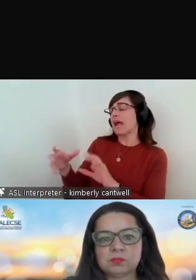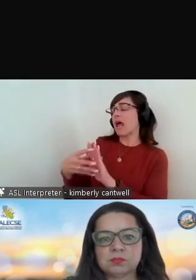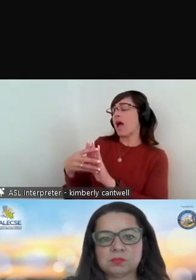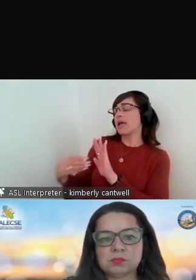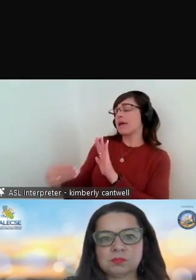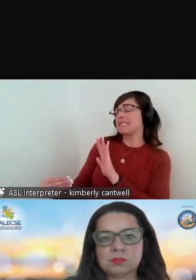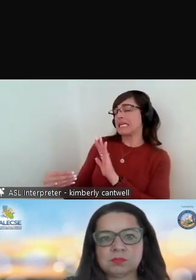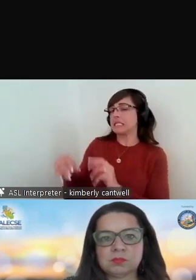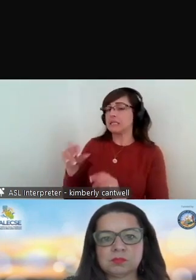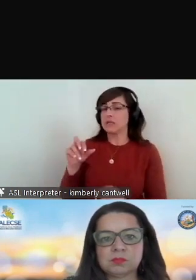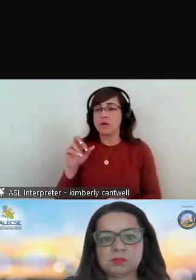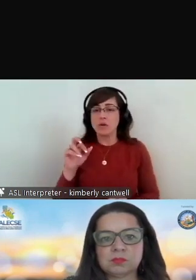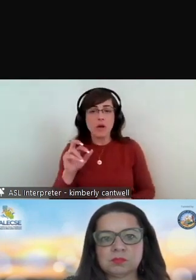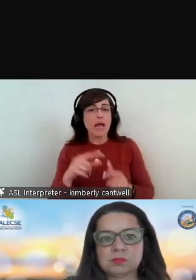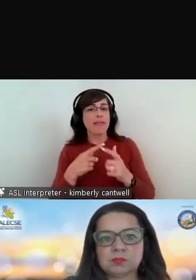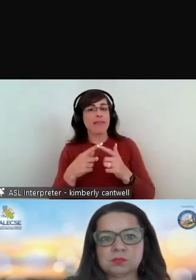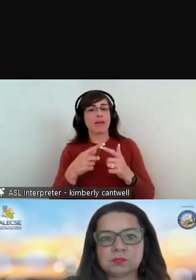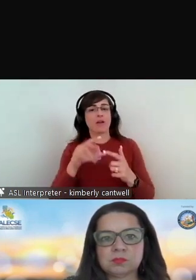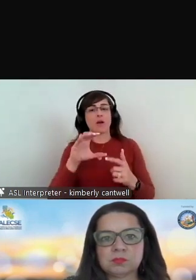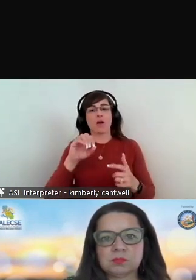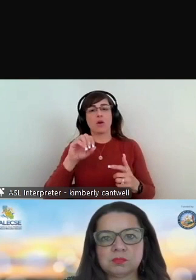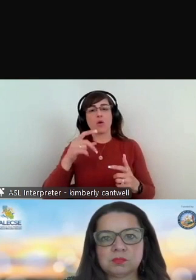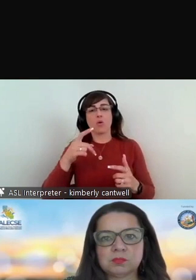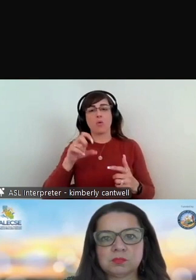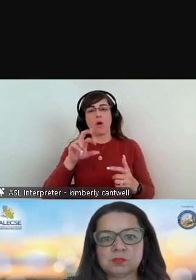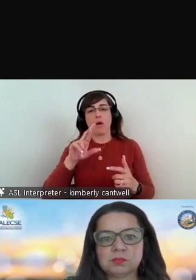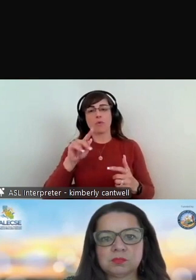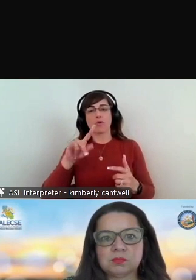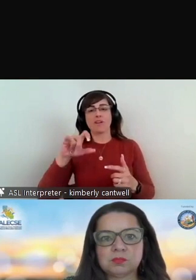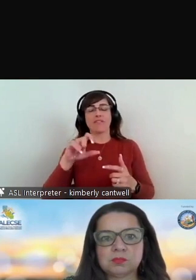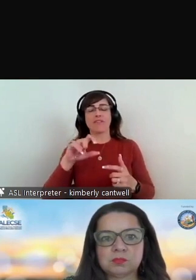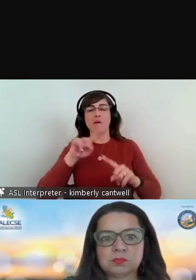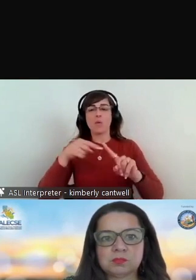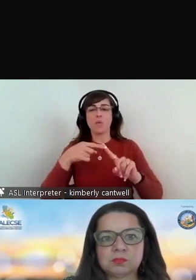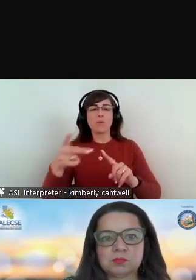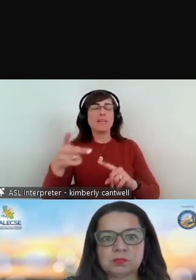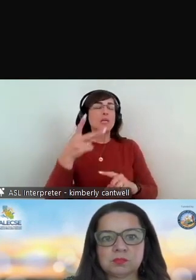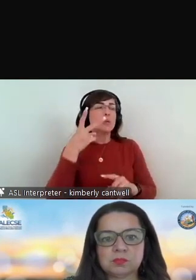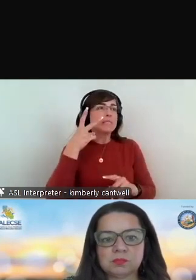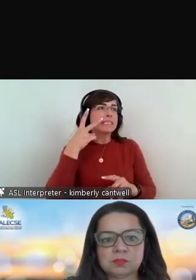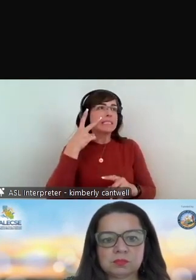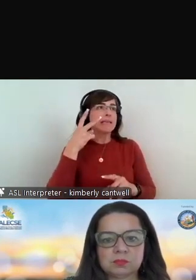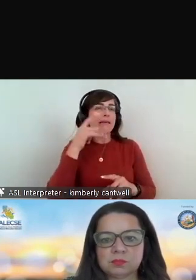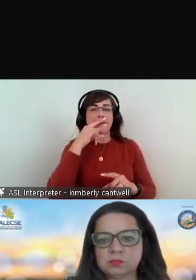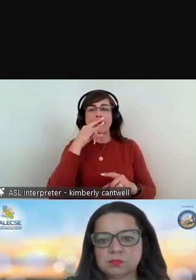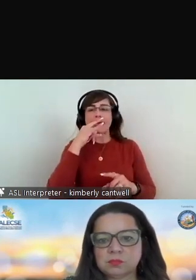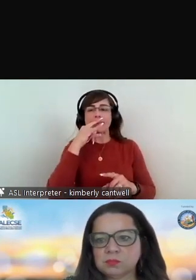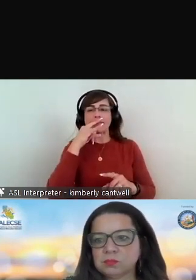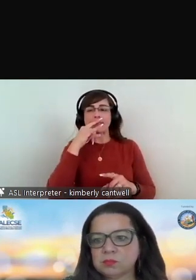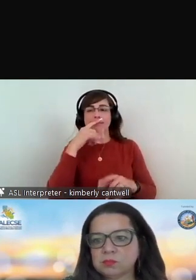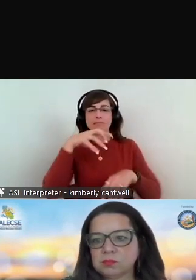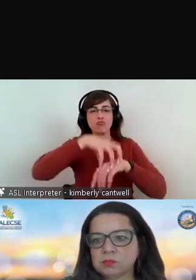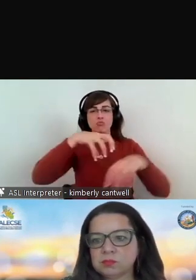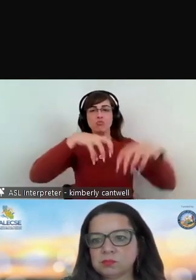imitate for a second. And then there's cooperative play where they're building together. That's when, you see the kids building a big,